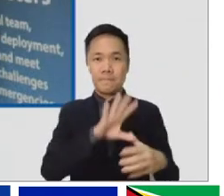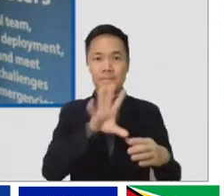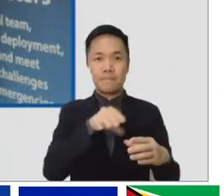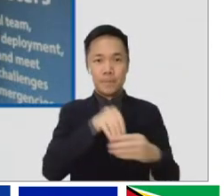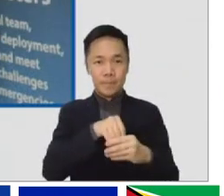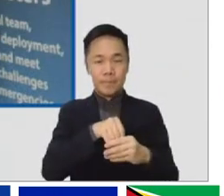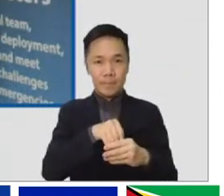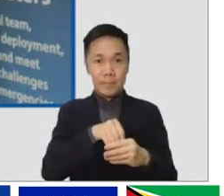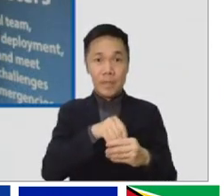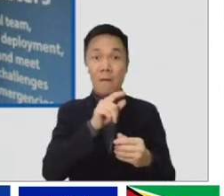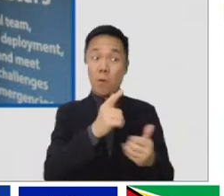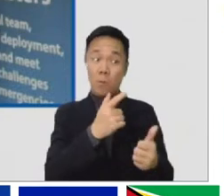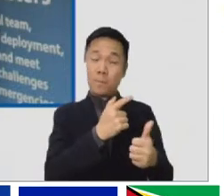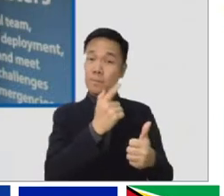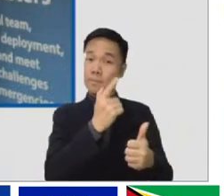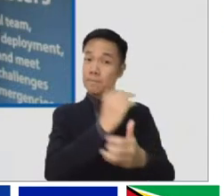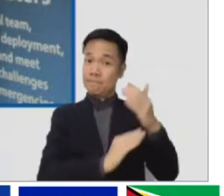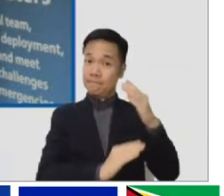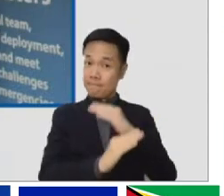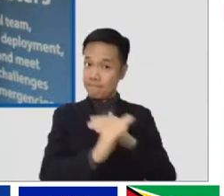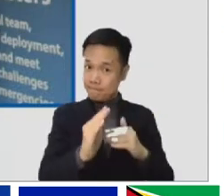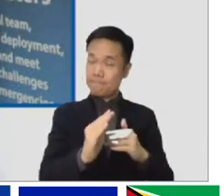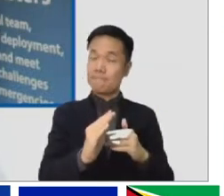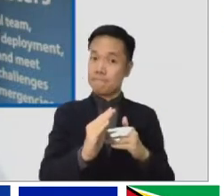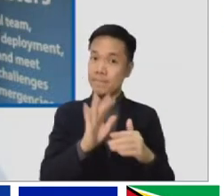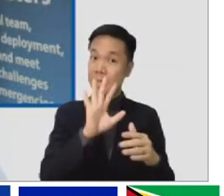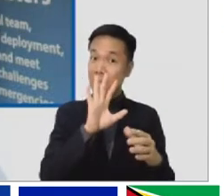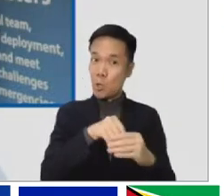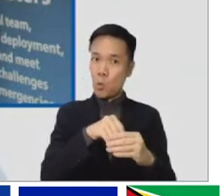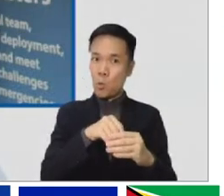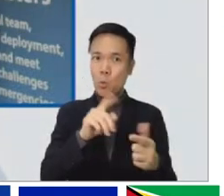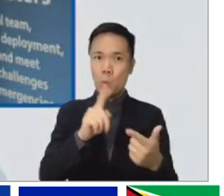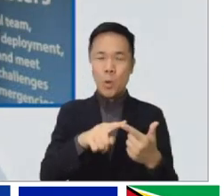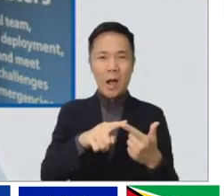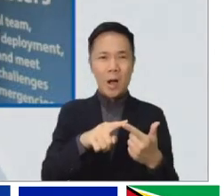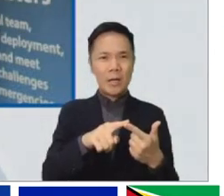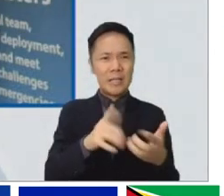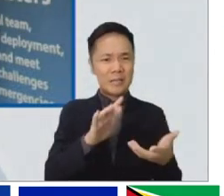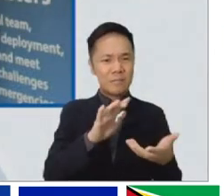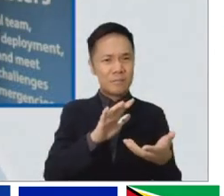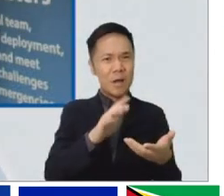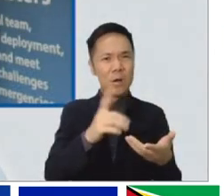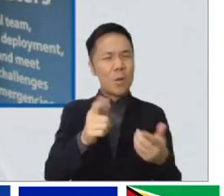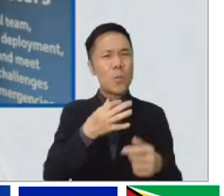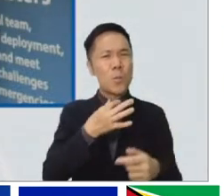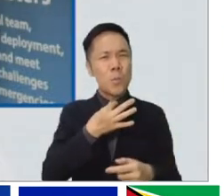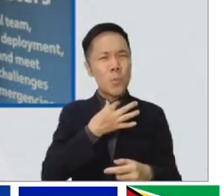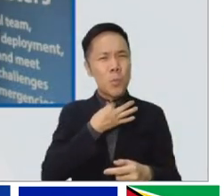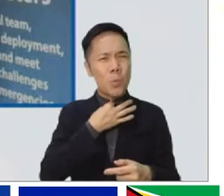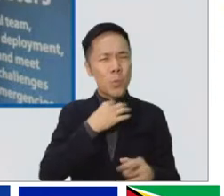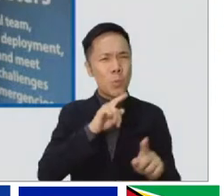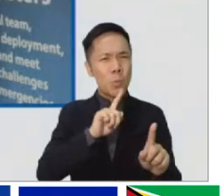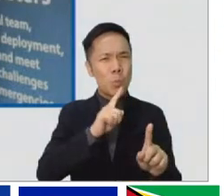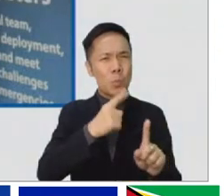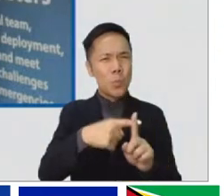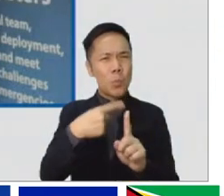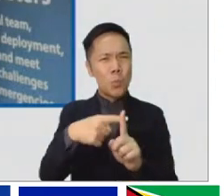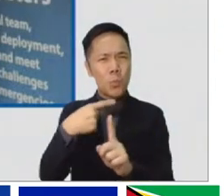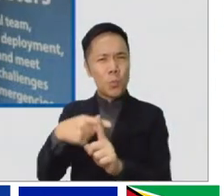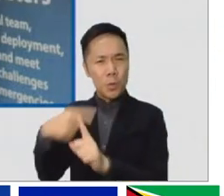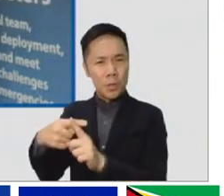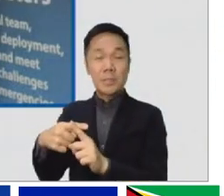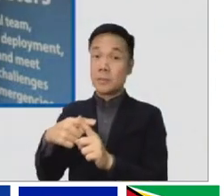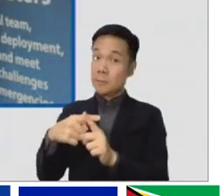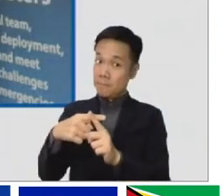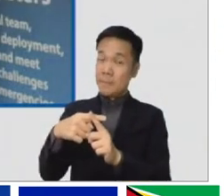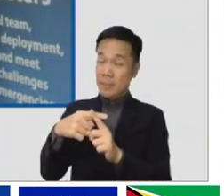disabilities, or also including multi-hazard approach and several other factors that are related with climate change and adverse